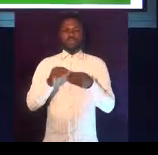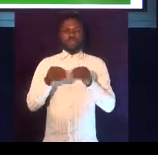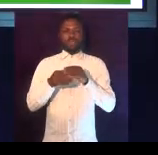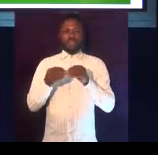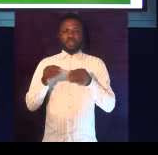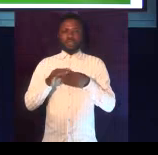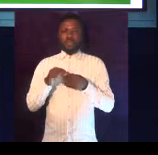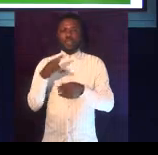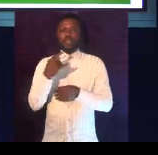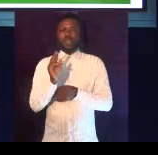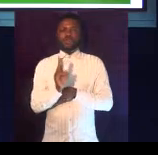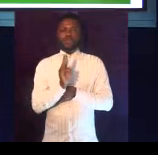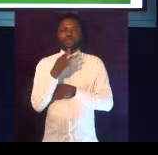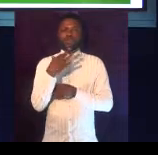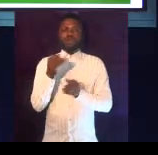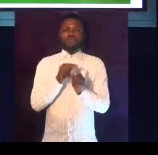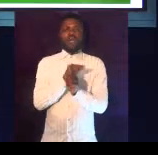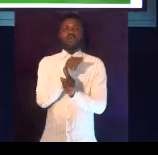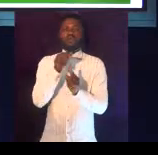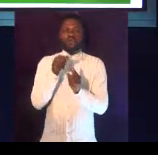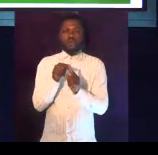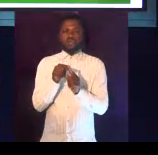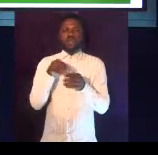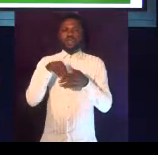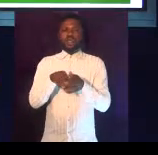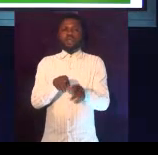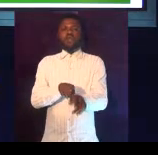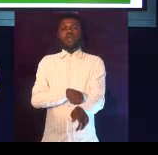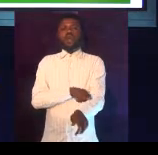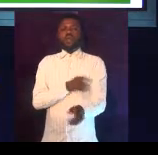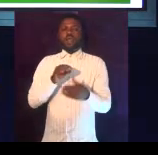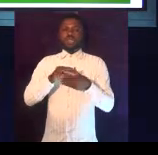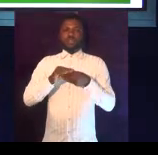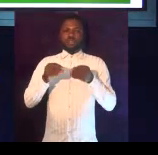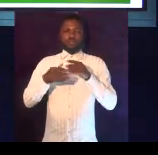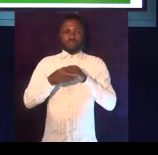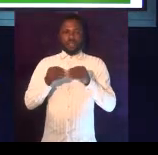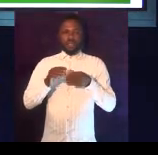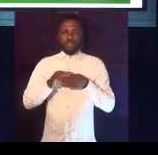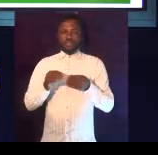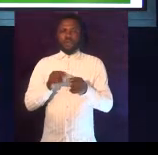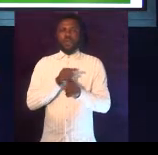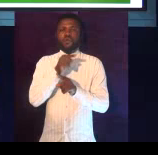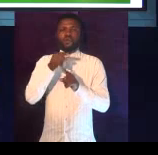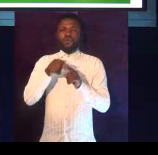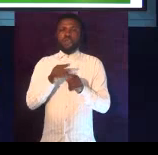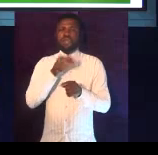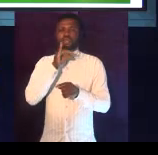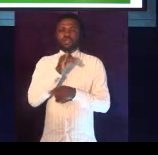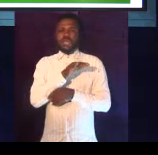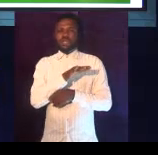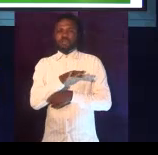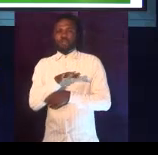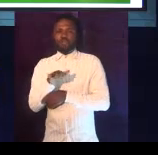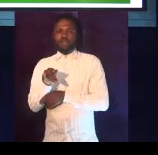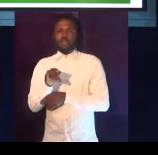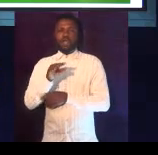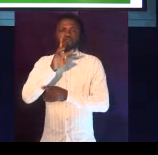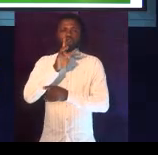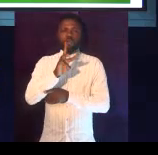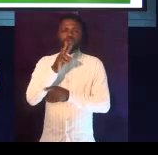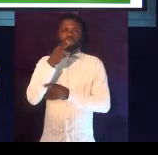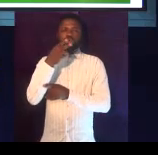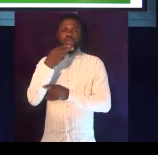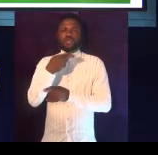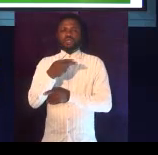long sentences. The use of when in long sentences. When is spelled